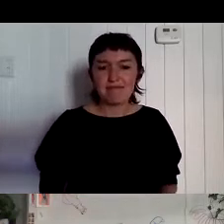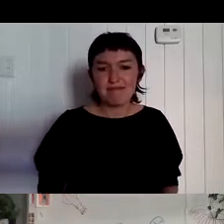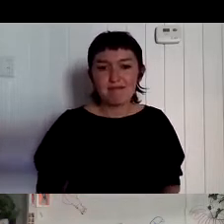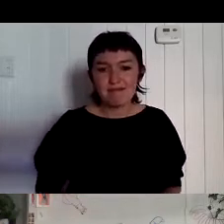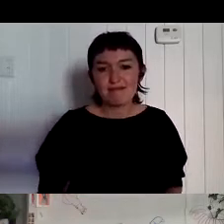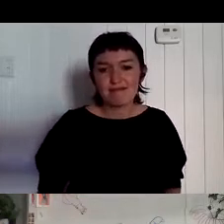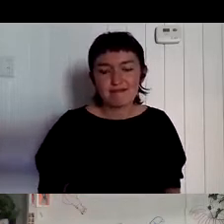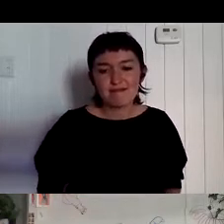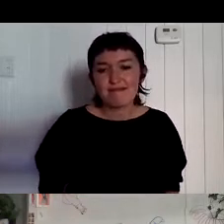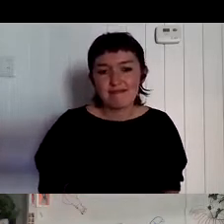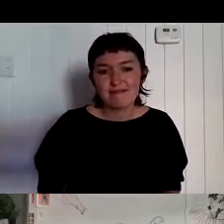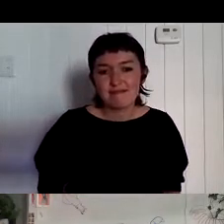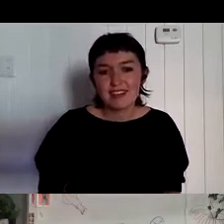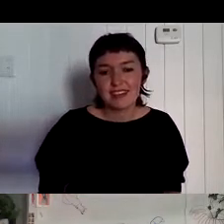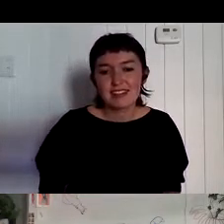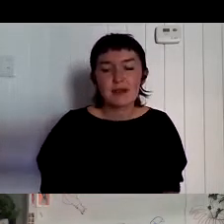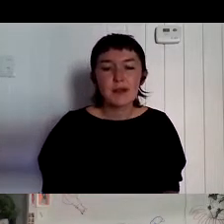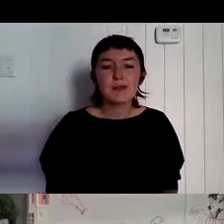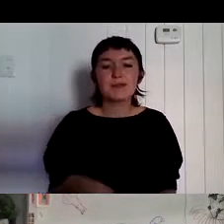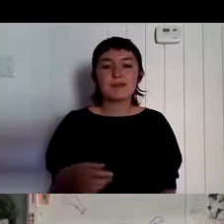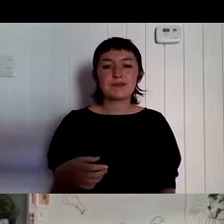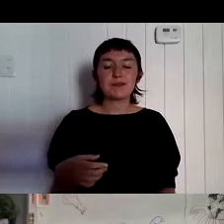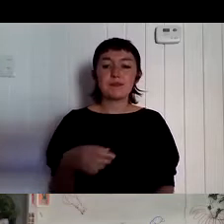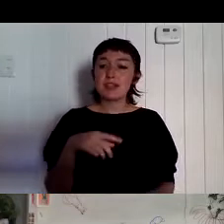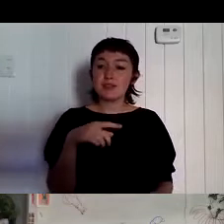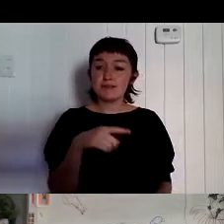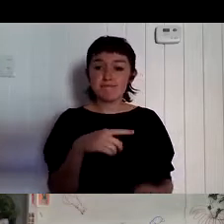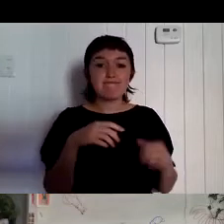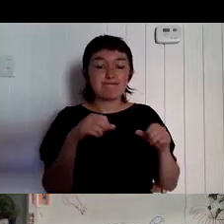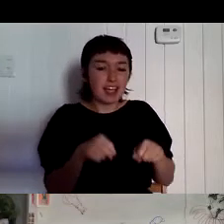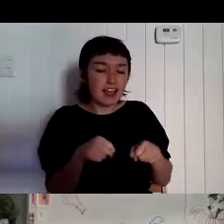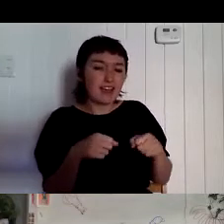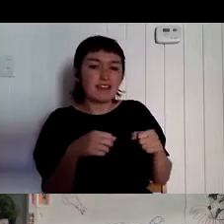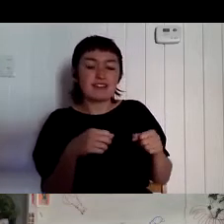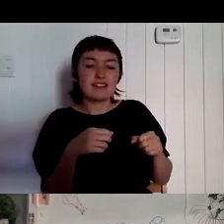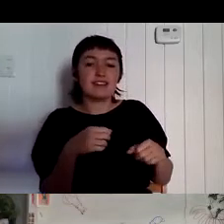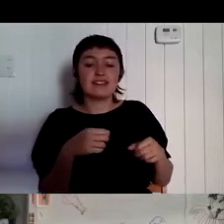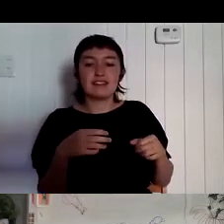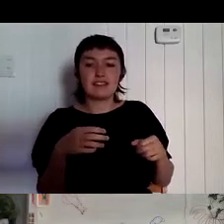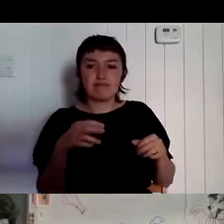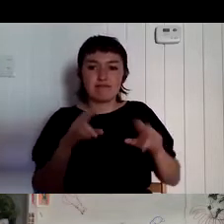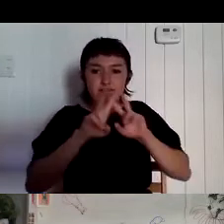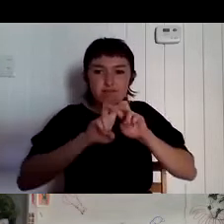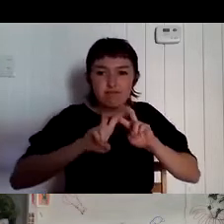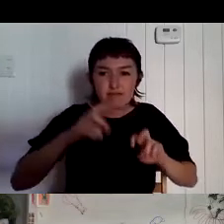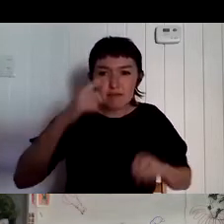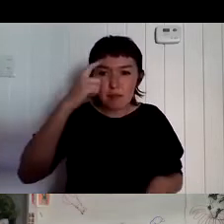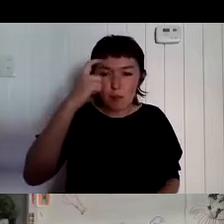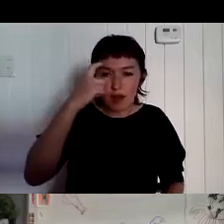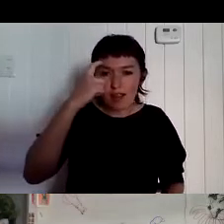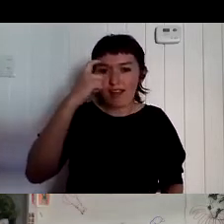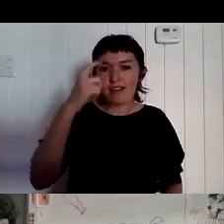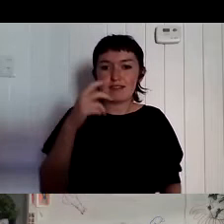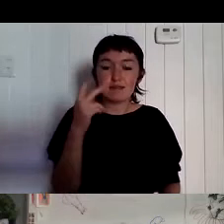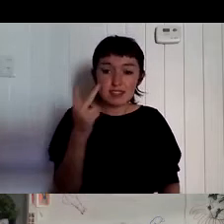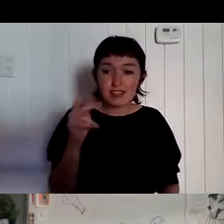one of the things that you can do is you can sort of step through and walk through the different planes in somebody's brain and see what the anatomy